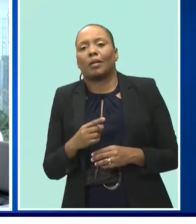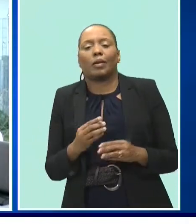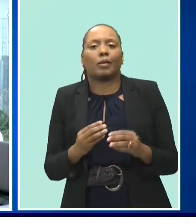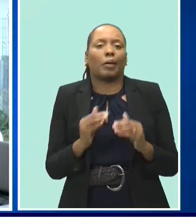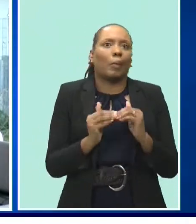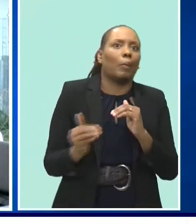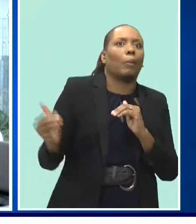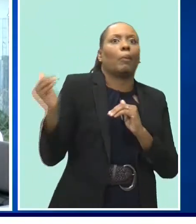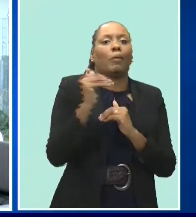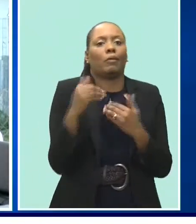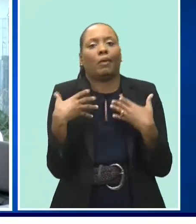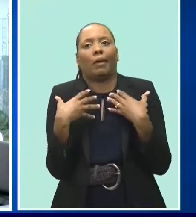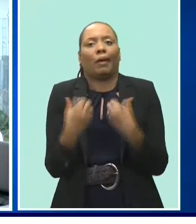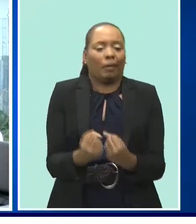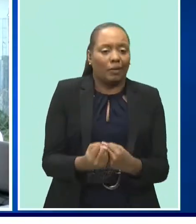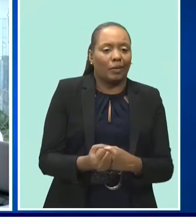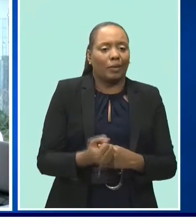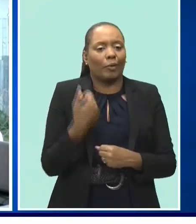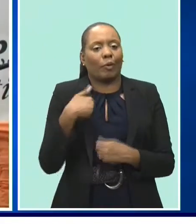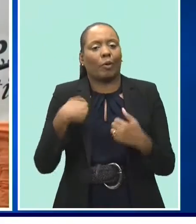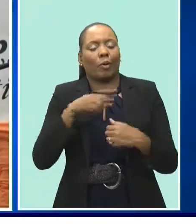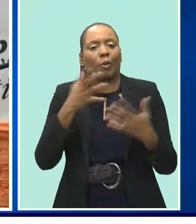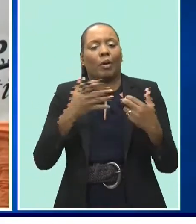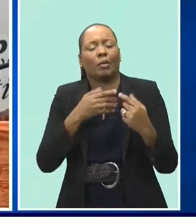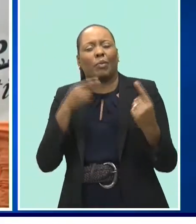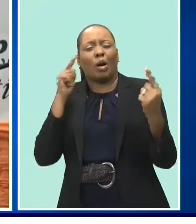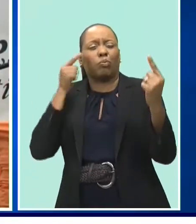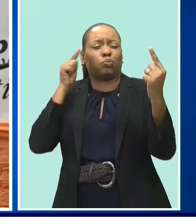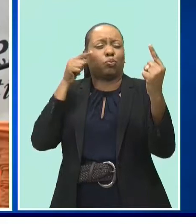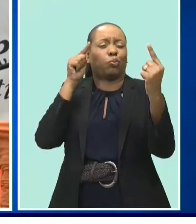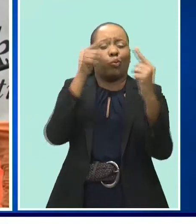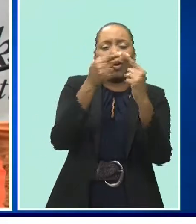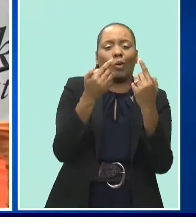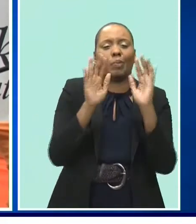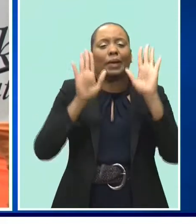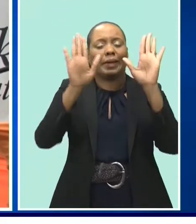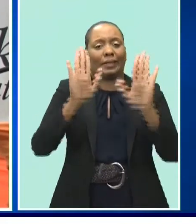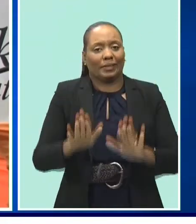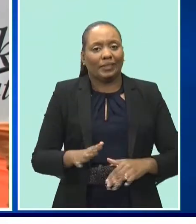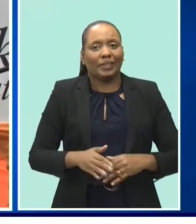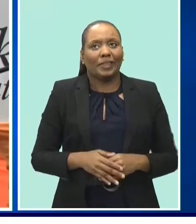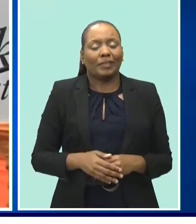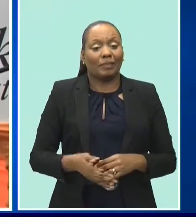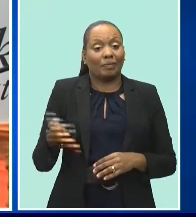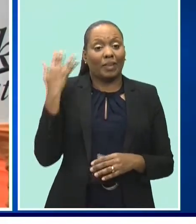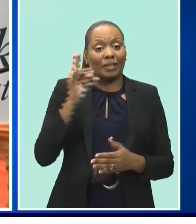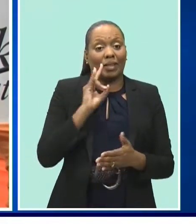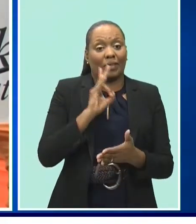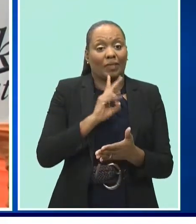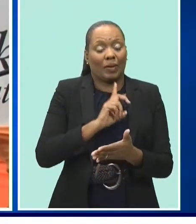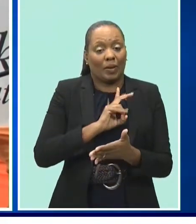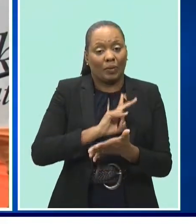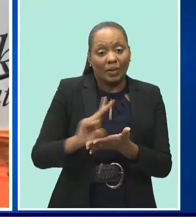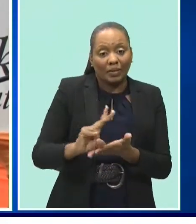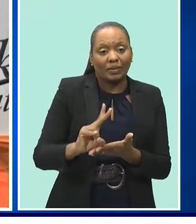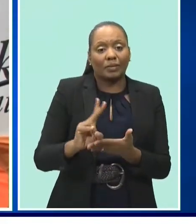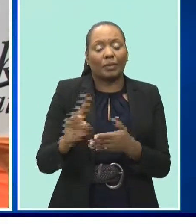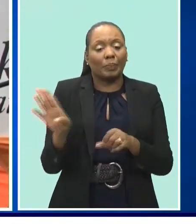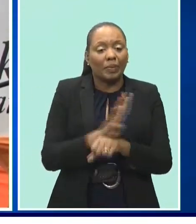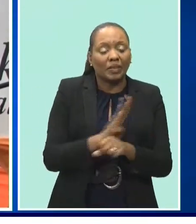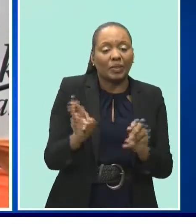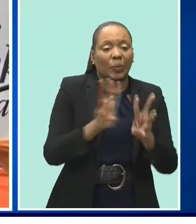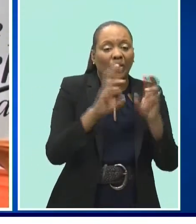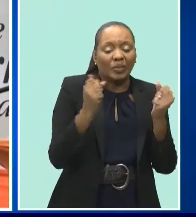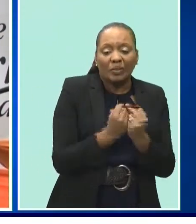I believe we'll be aiming for excellence. Over several weeks, the participants engaged in business-related workshops as well